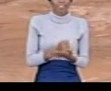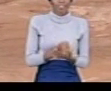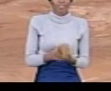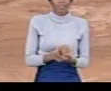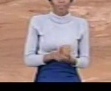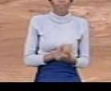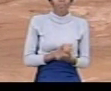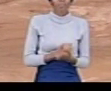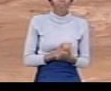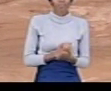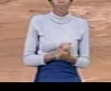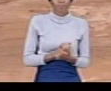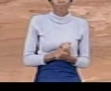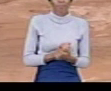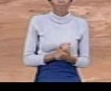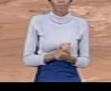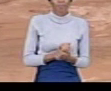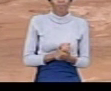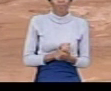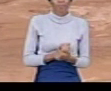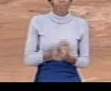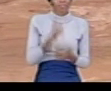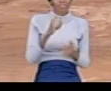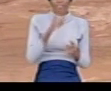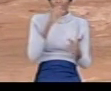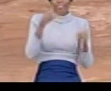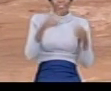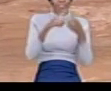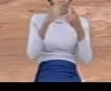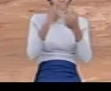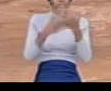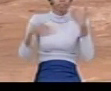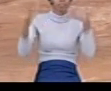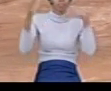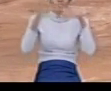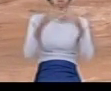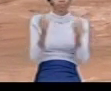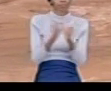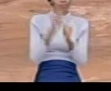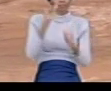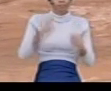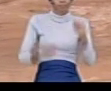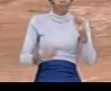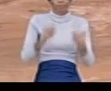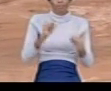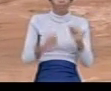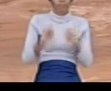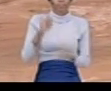you can't get to heaven without